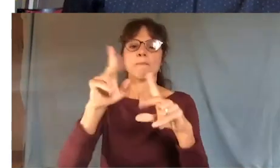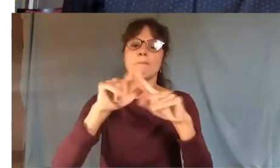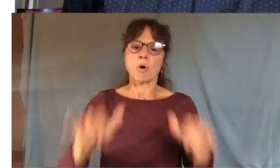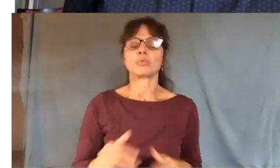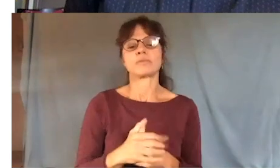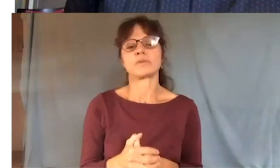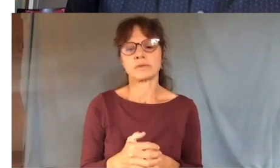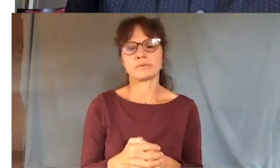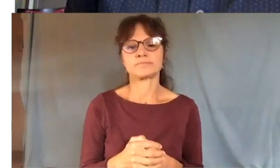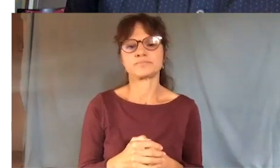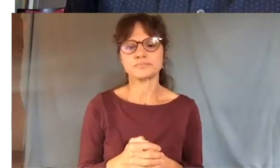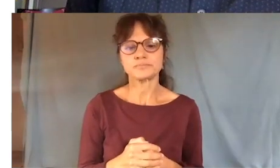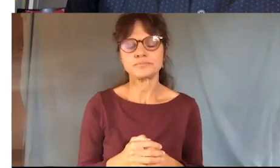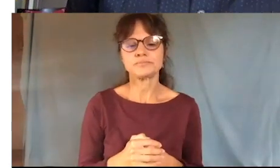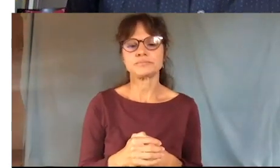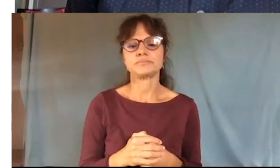slide.